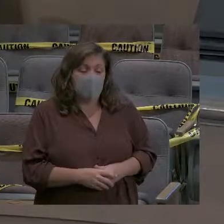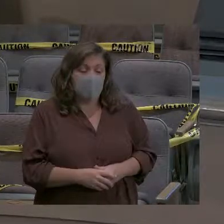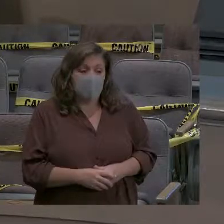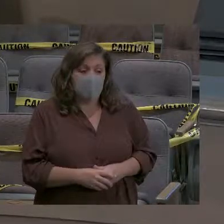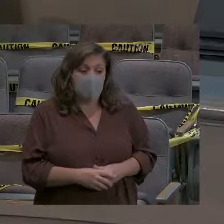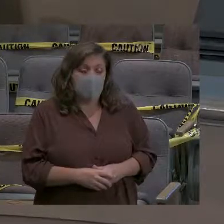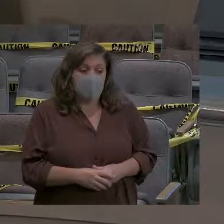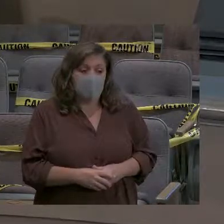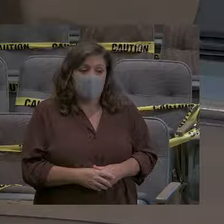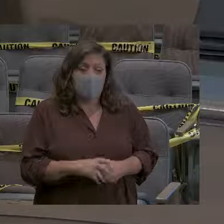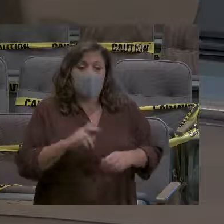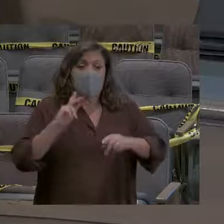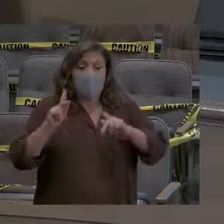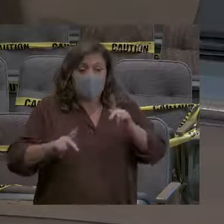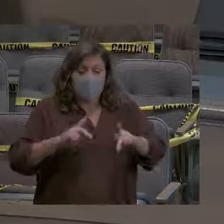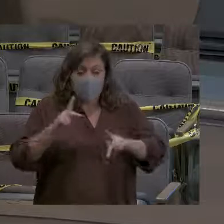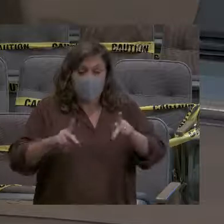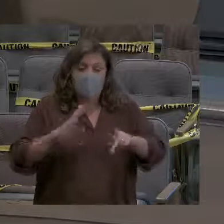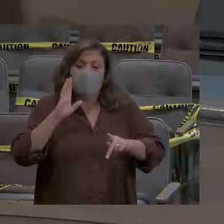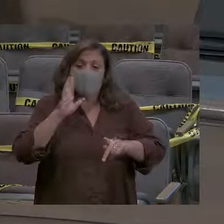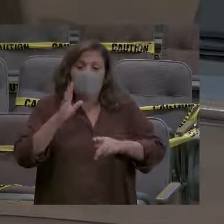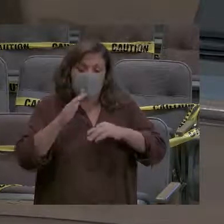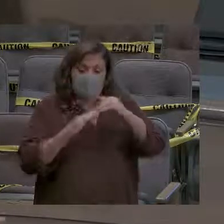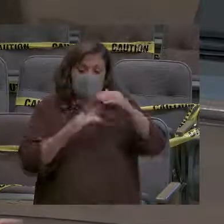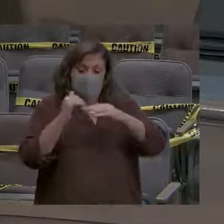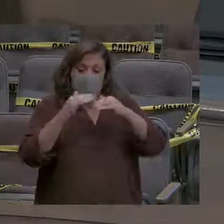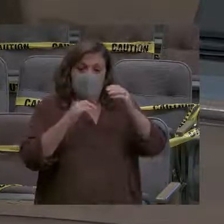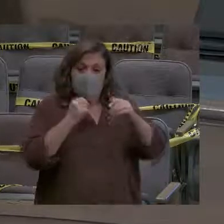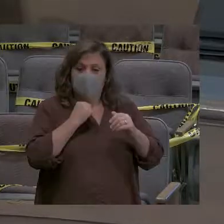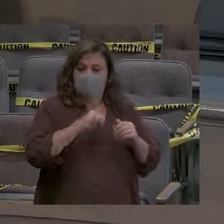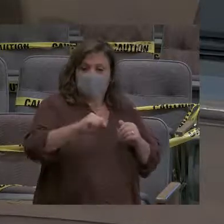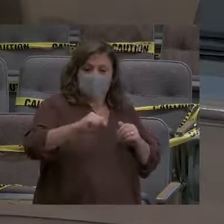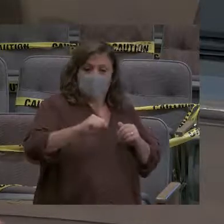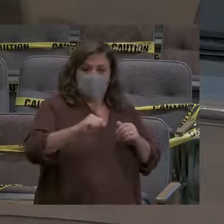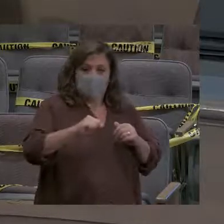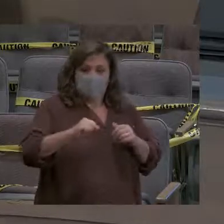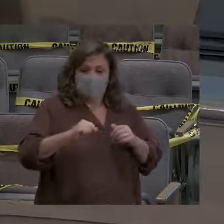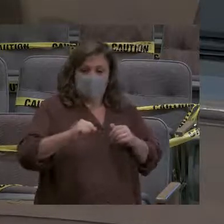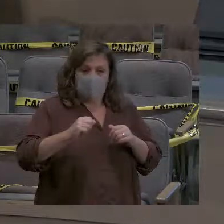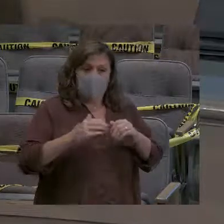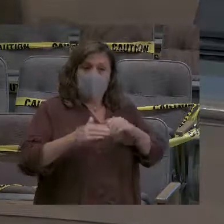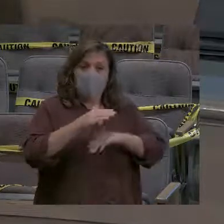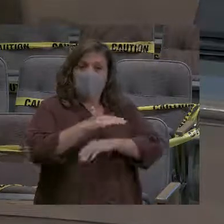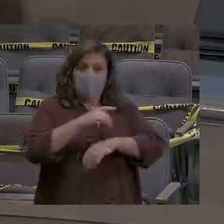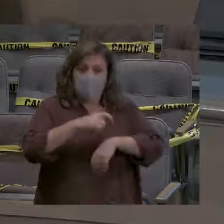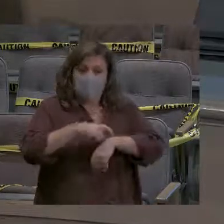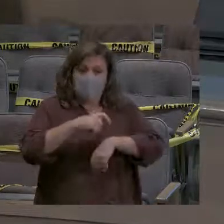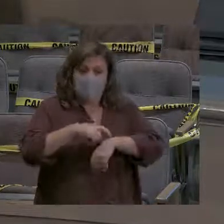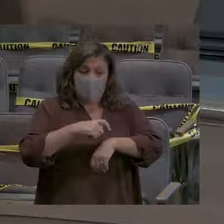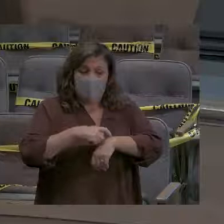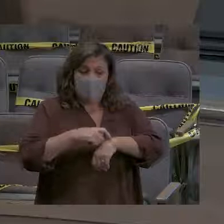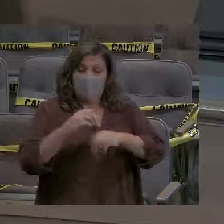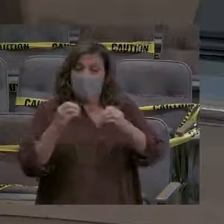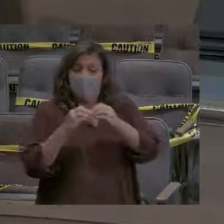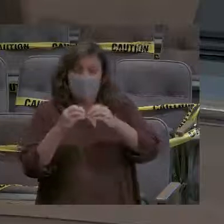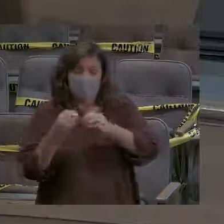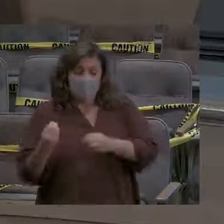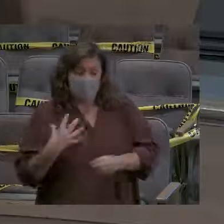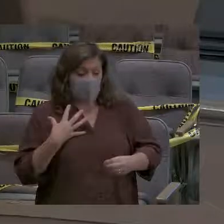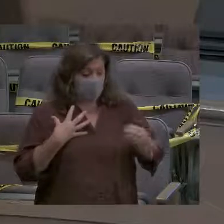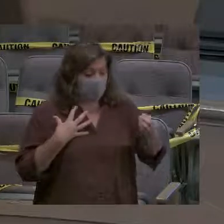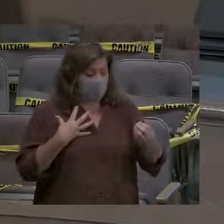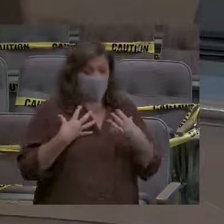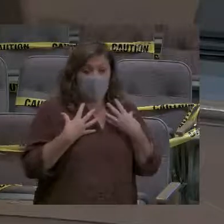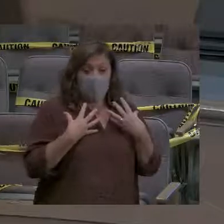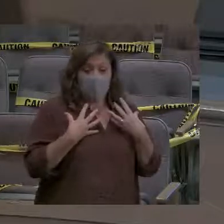people will develop immunity over time. As more people get exposed, we know there's a lot